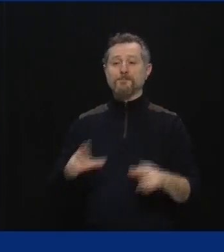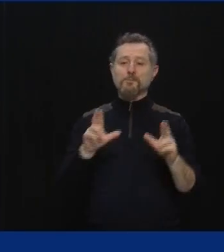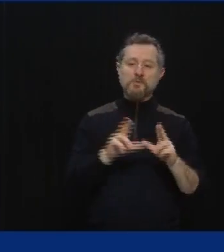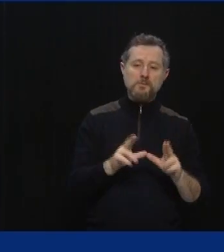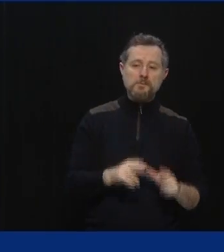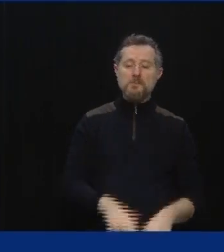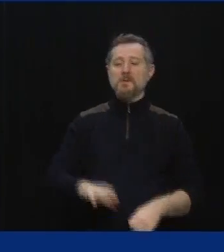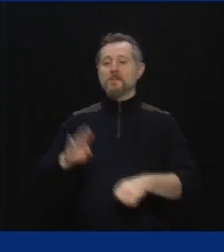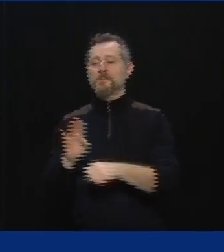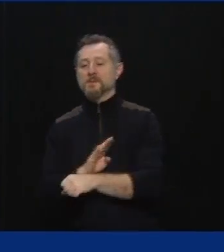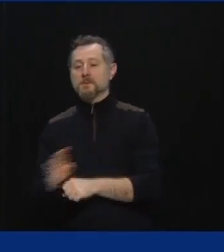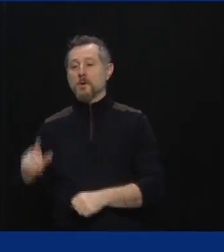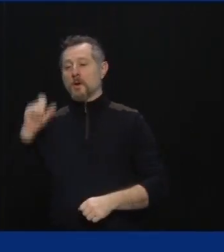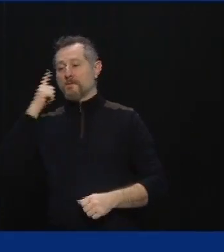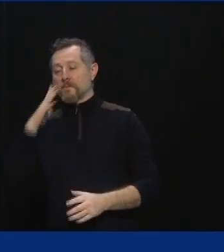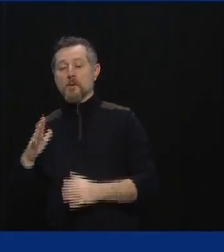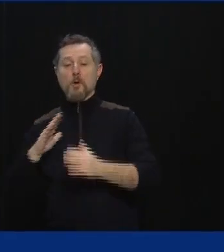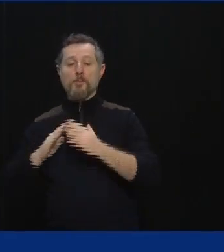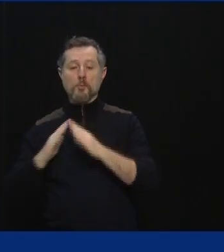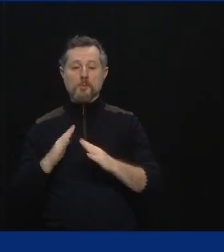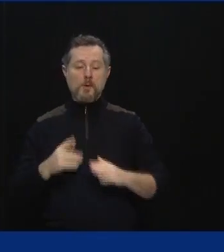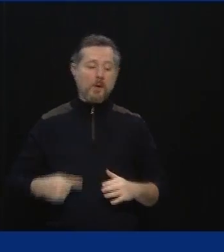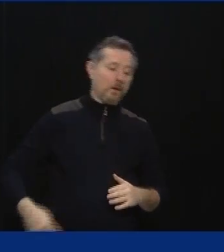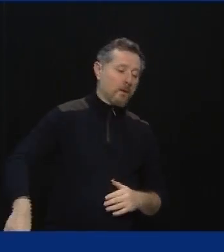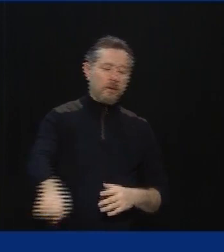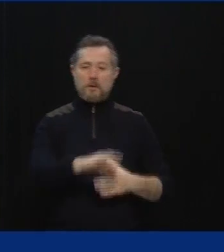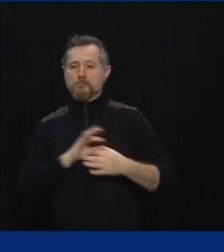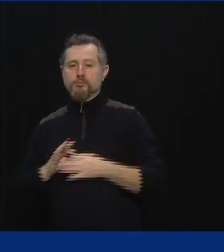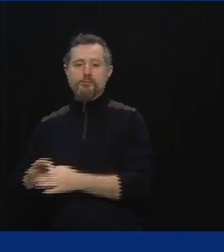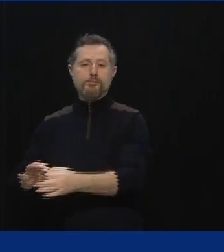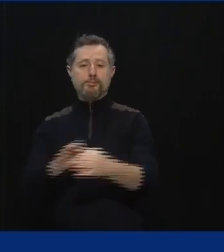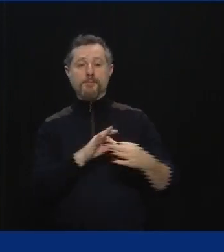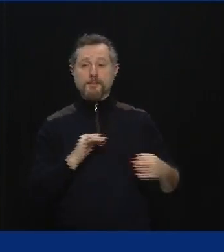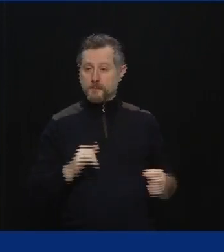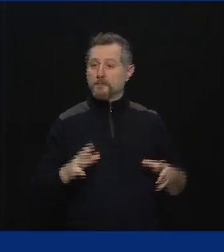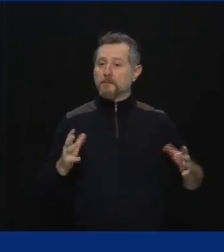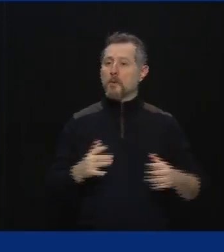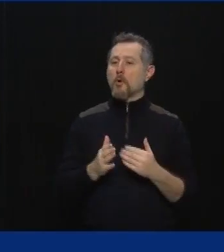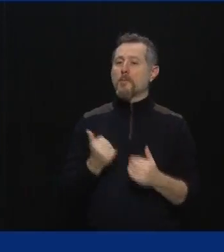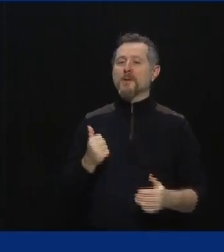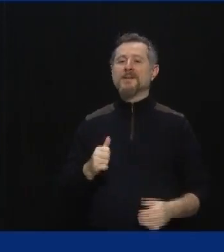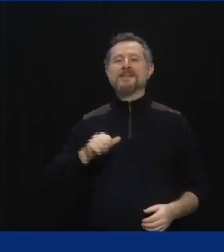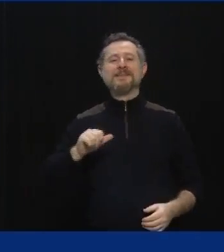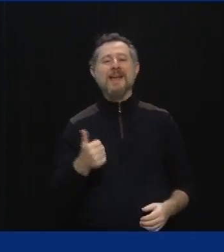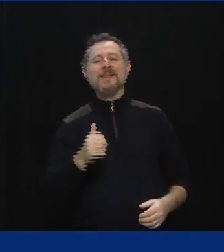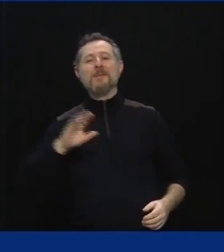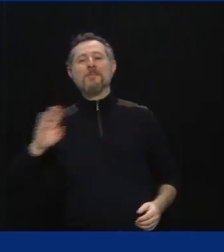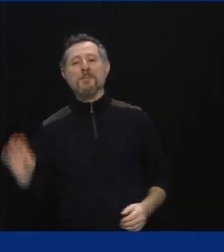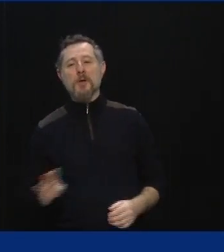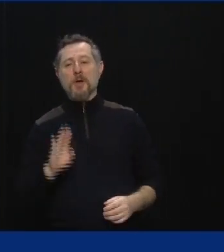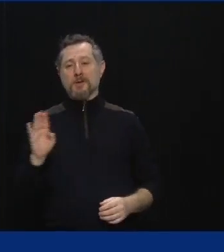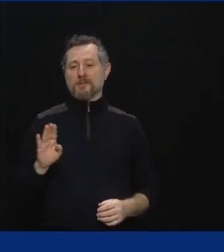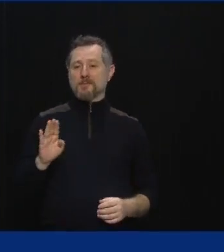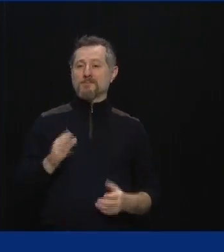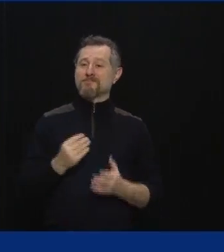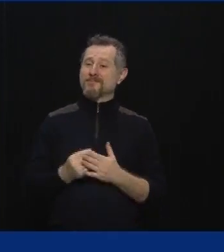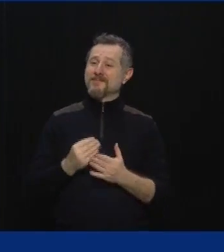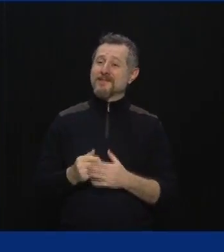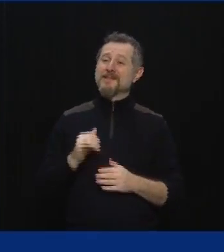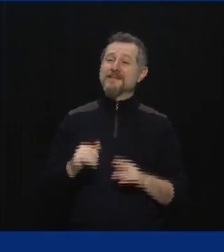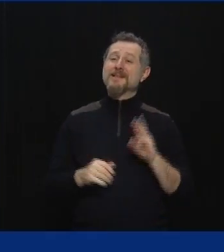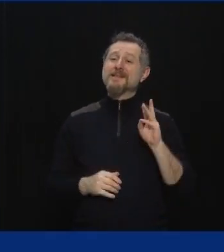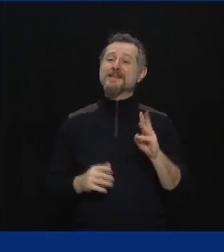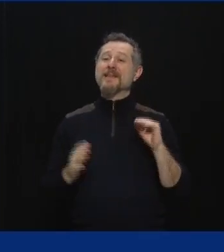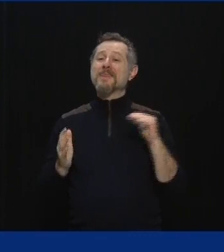come together. This is the result. Almost a $10 billion project creating over 6,000 union construction jobs and